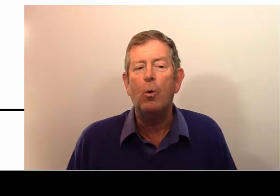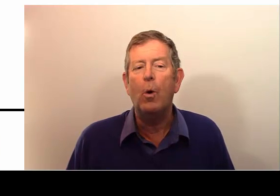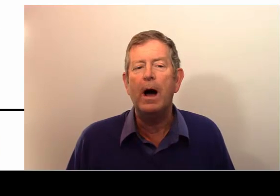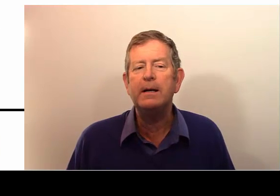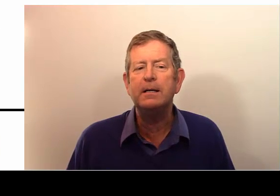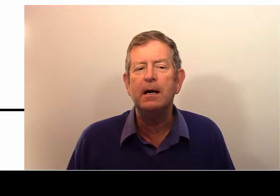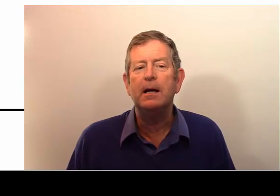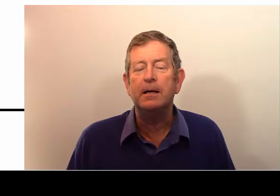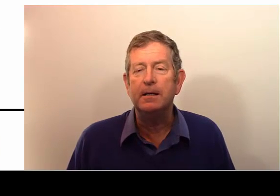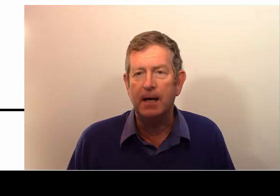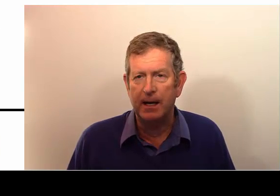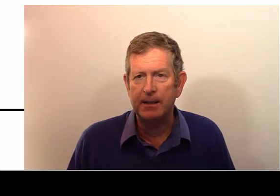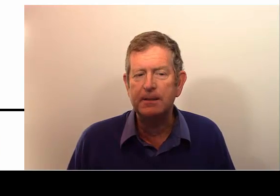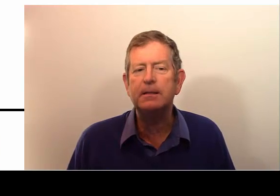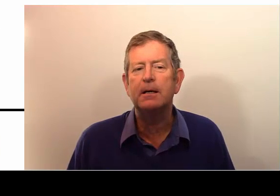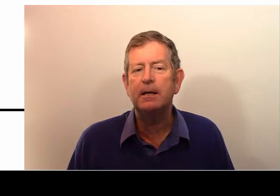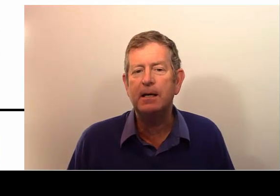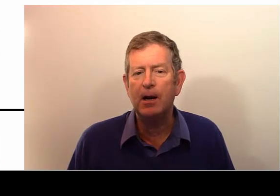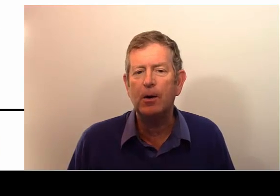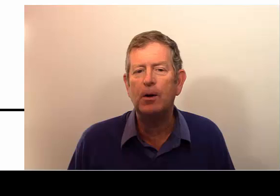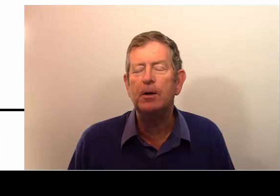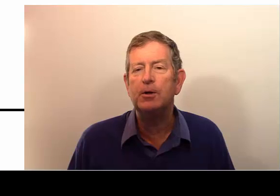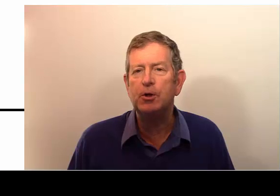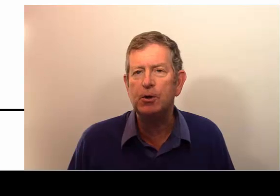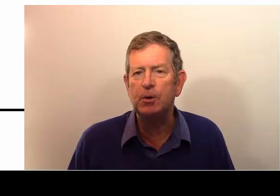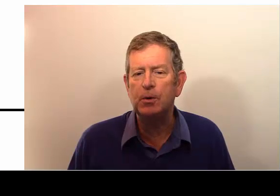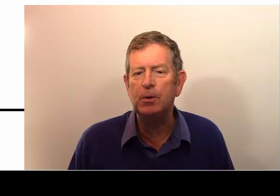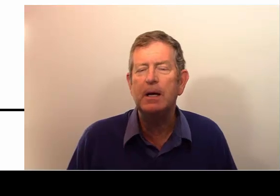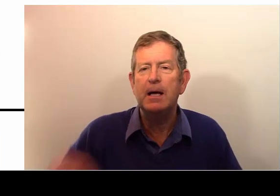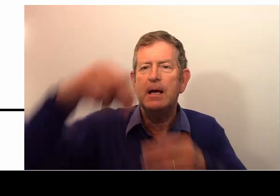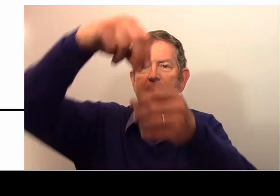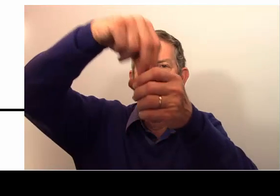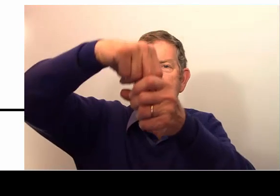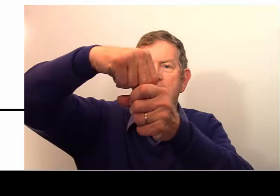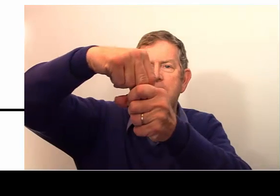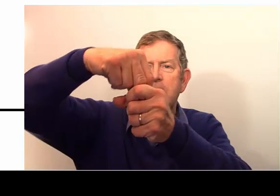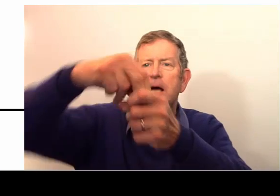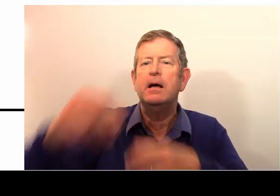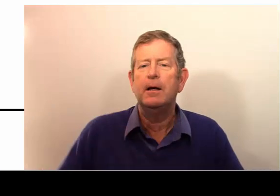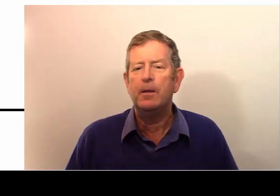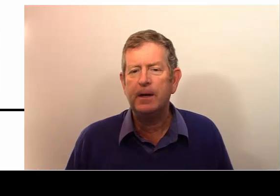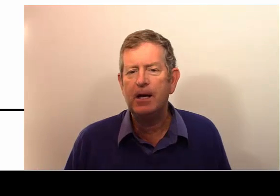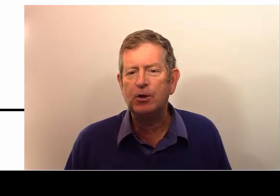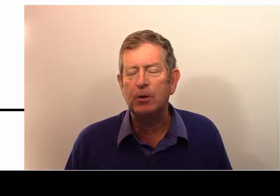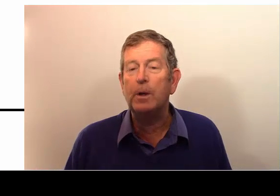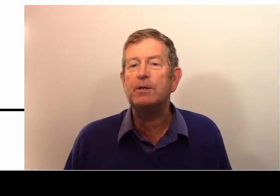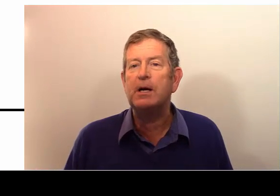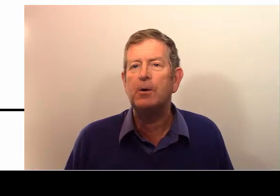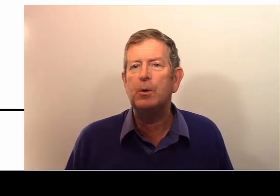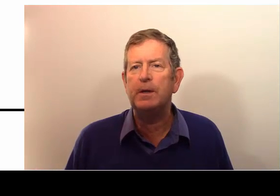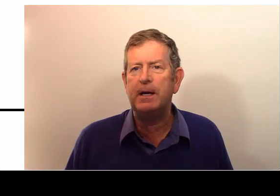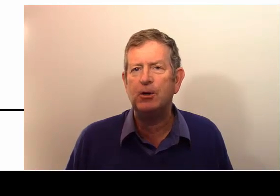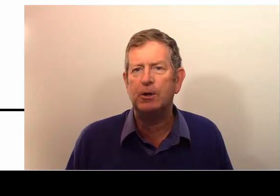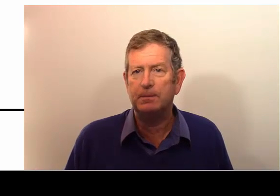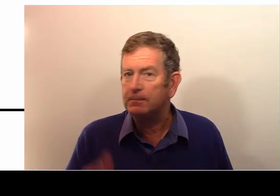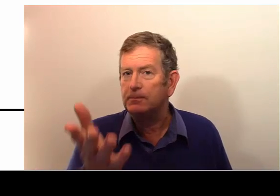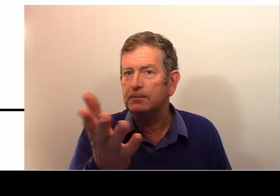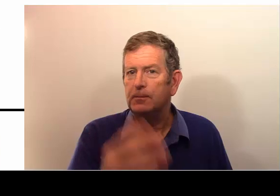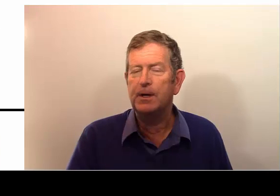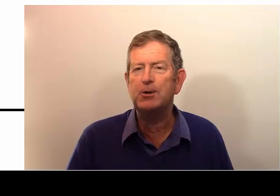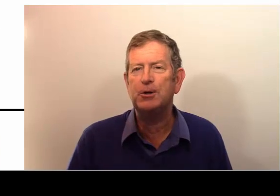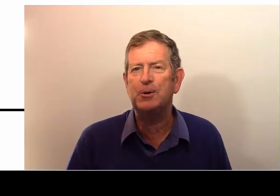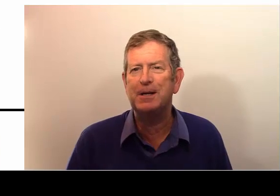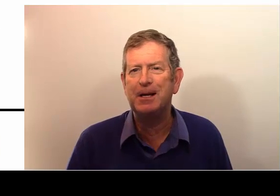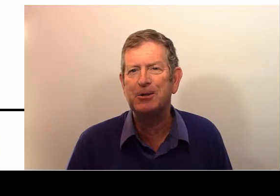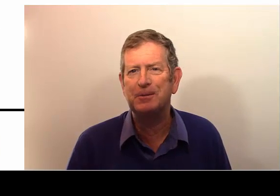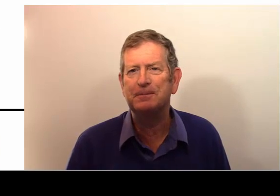Okay, what does Carol do in the kitchen? What does Carol do in the kitchen?